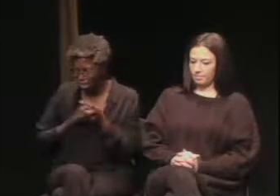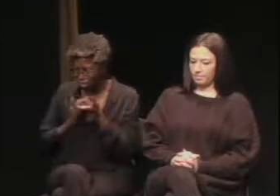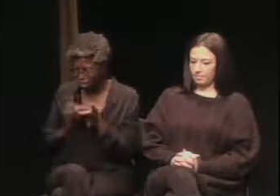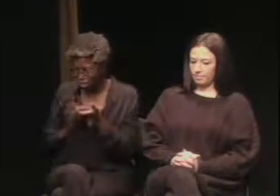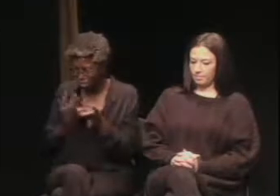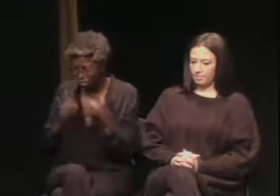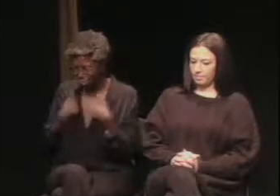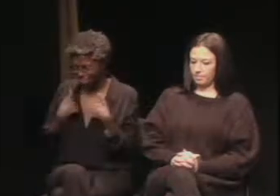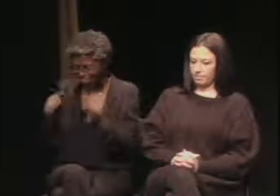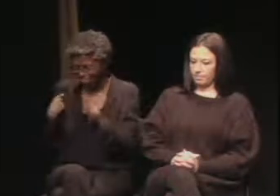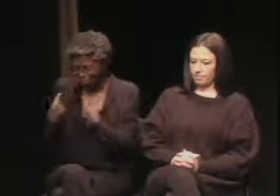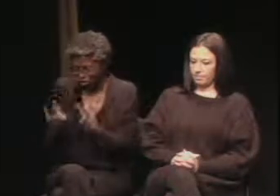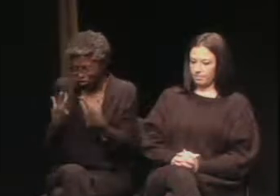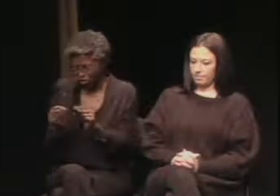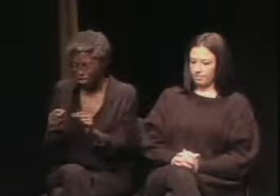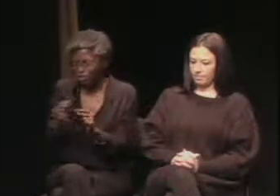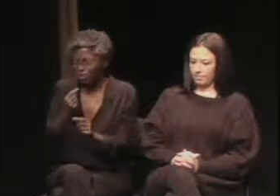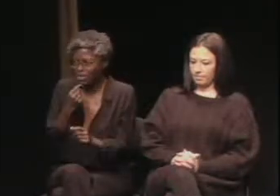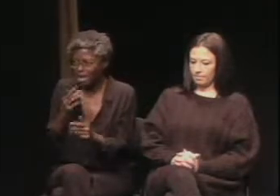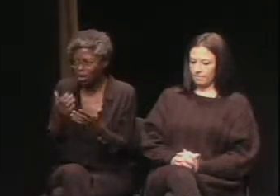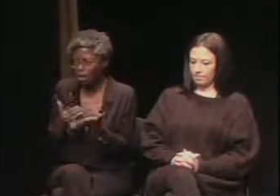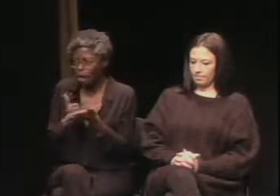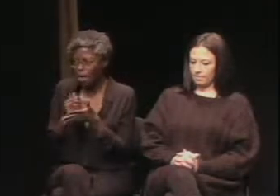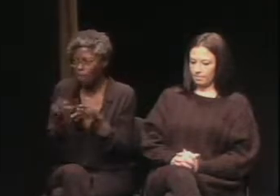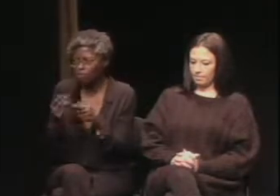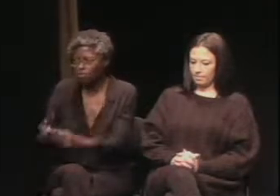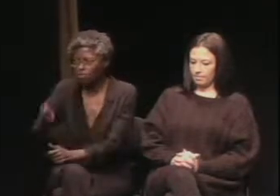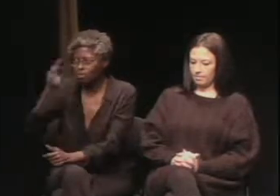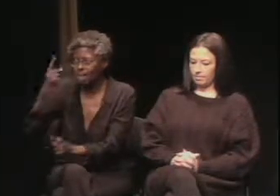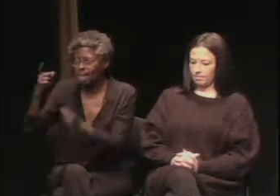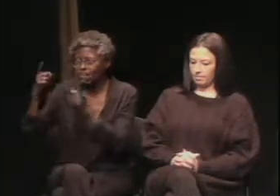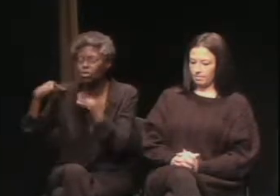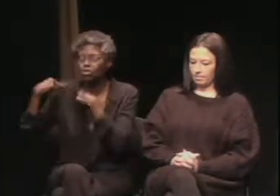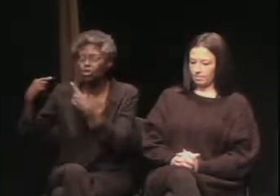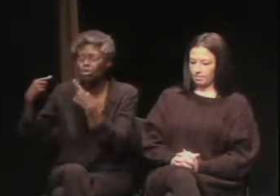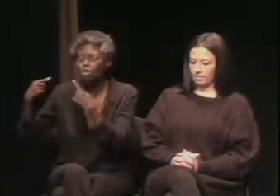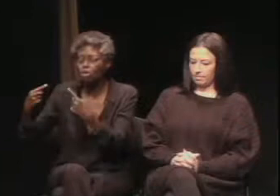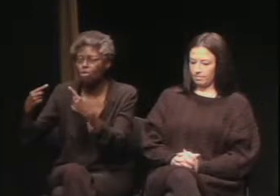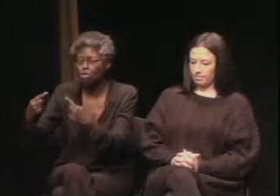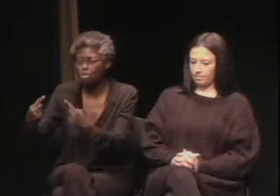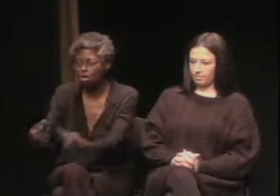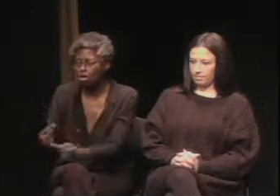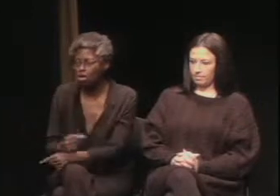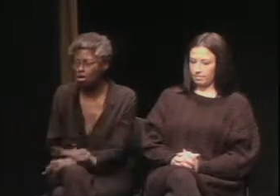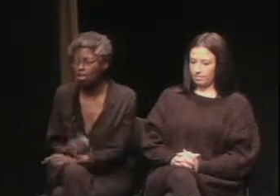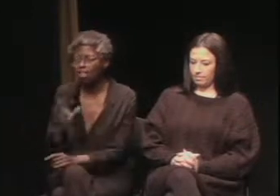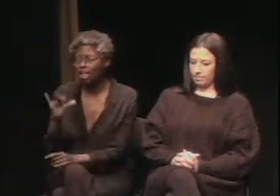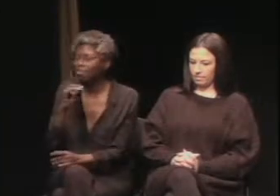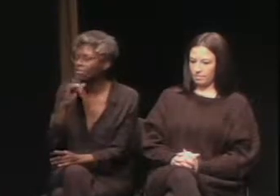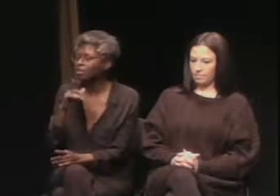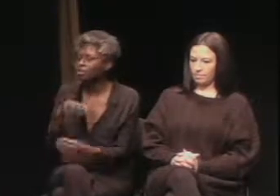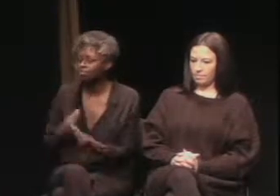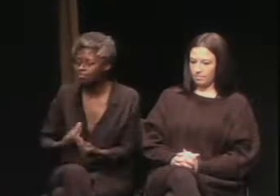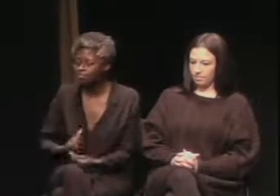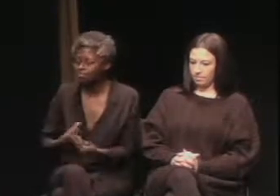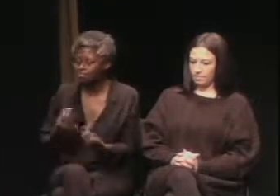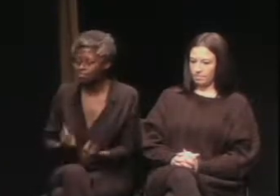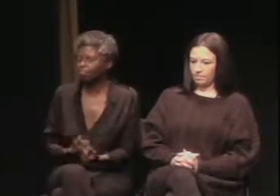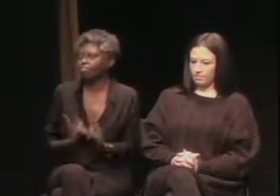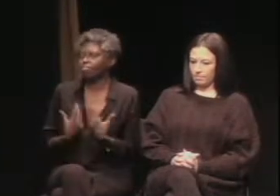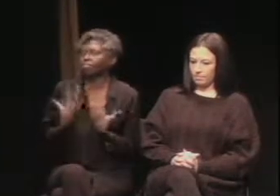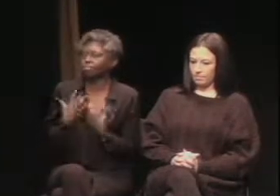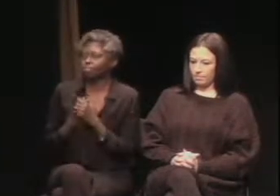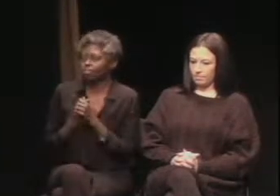say or get people to understand for so long. Right. That is, it's just a blessing to be able to do that